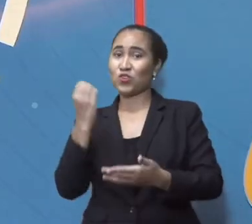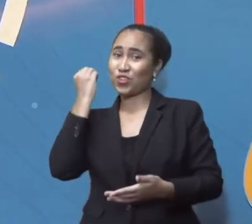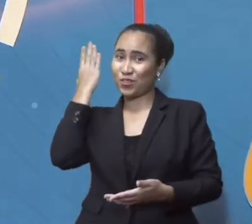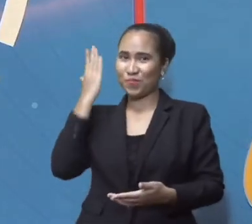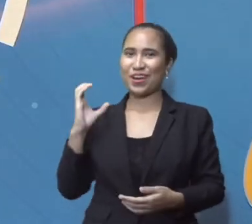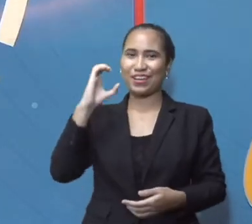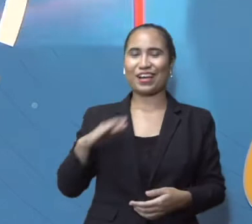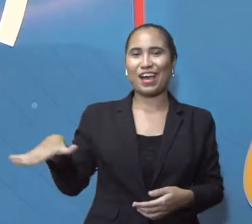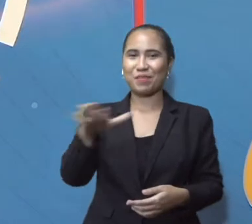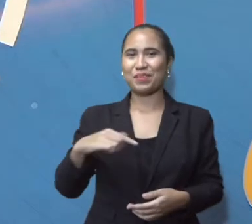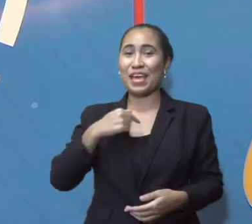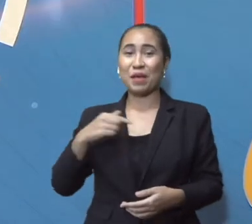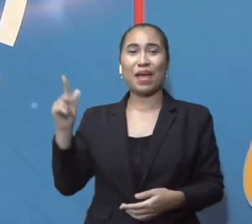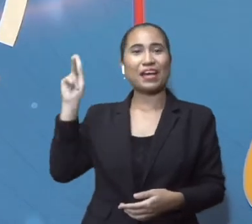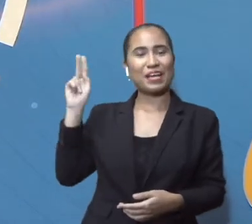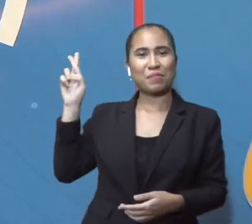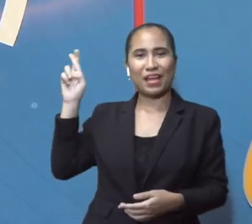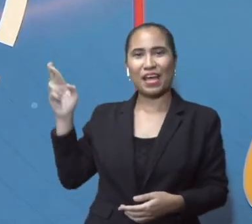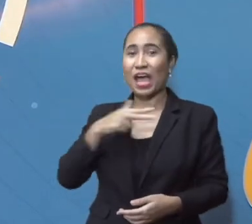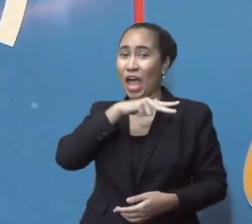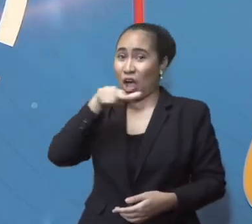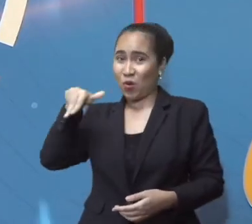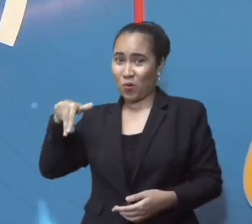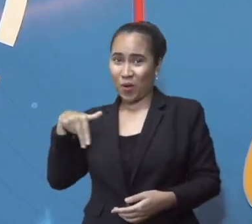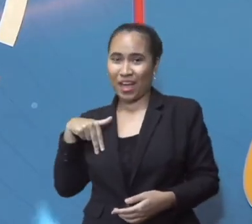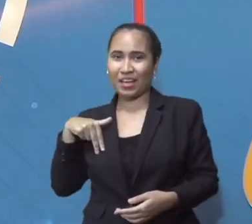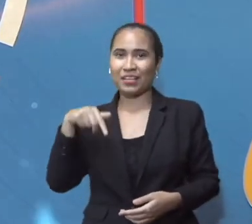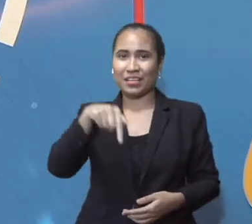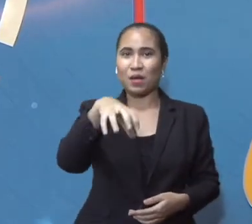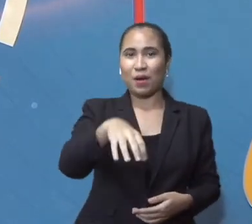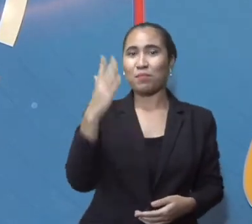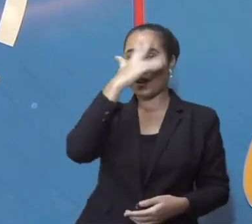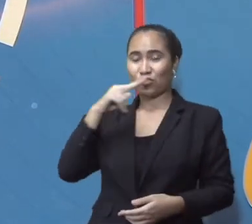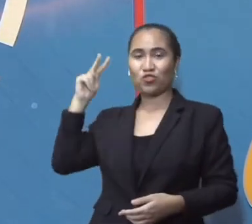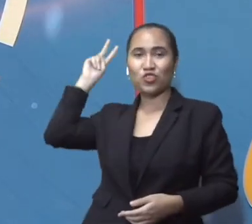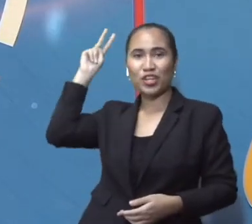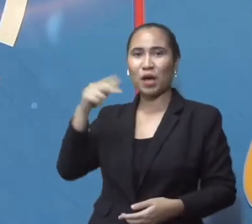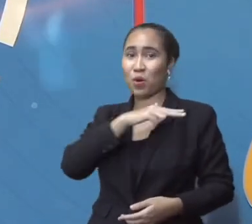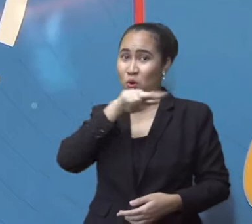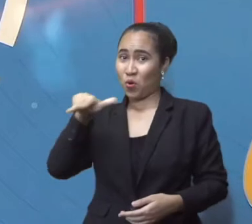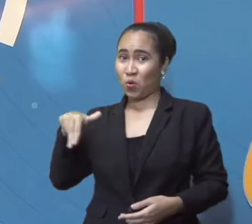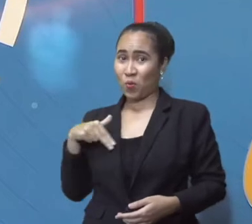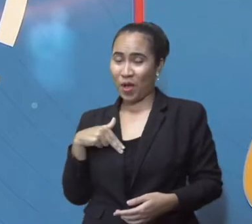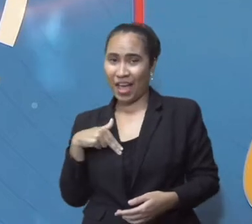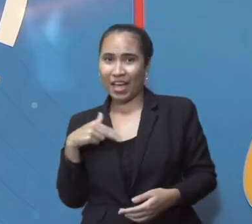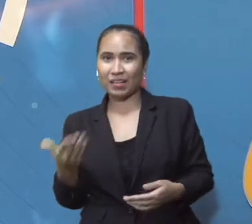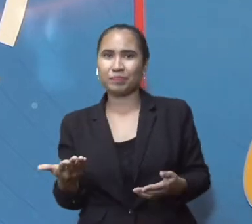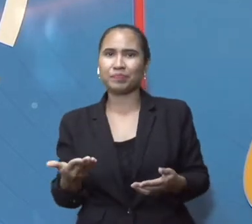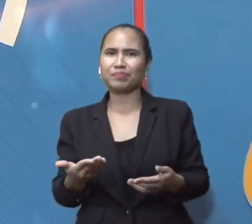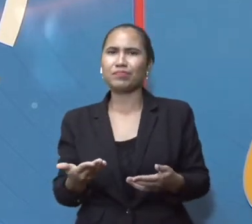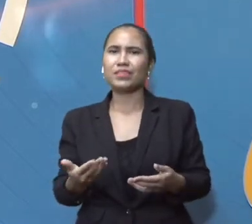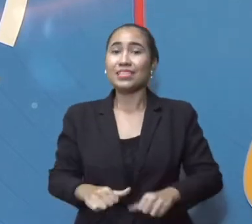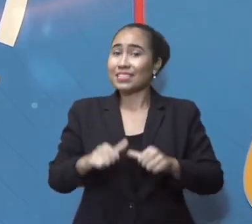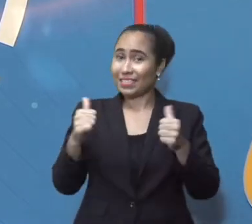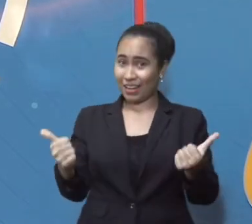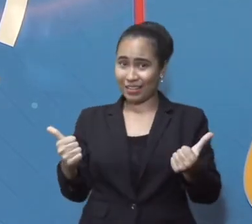Good morning, Caribbean. I am Kimberly Ramkalawan and we are coming from Paramaribo, Suriname. We are here just some time ahead